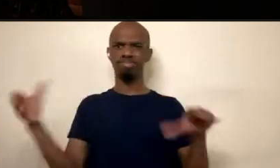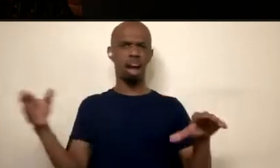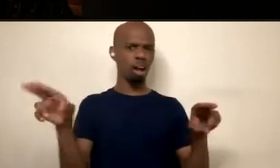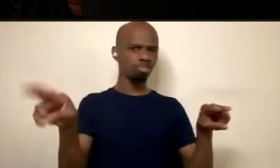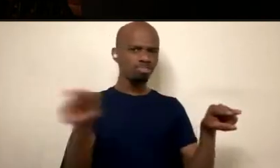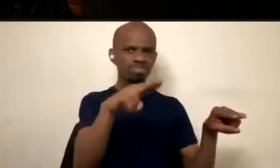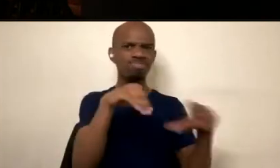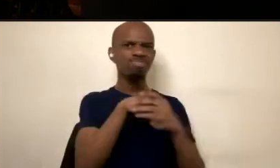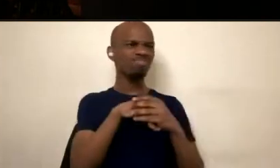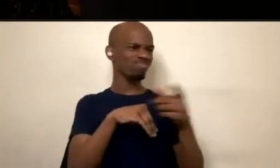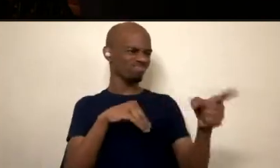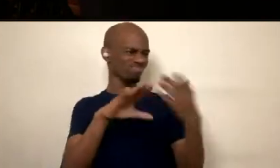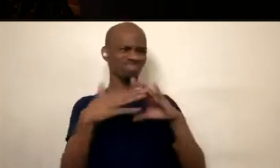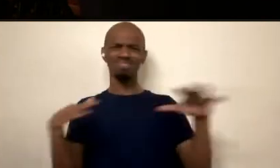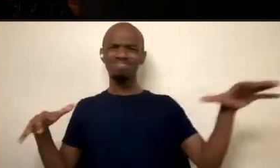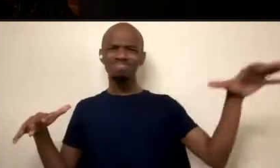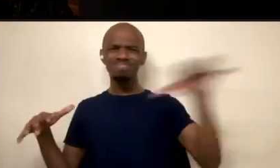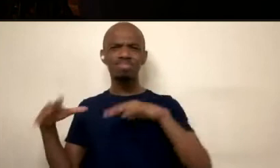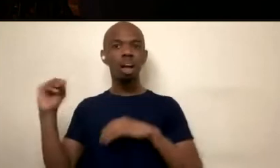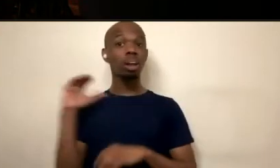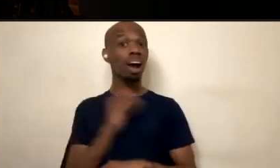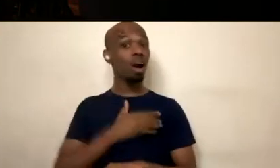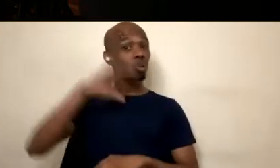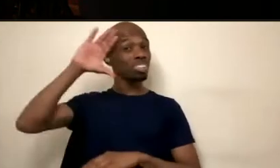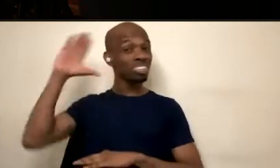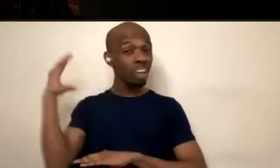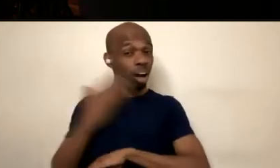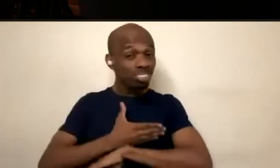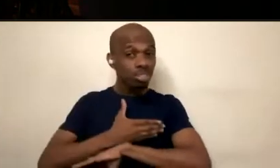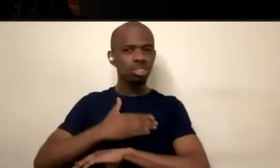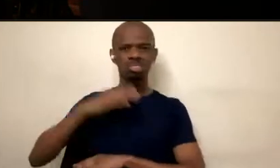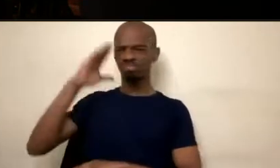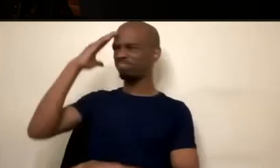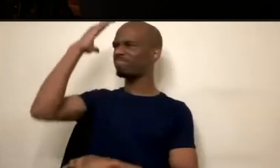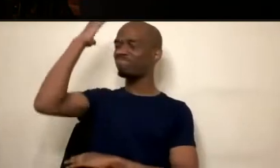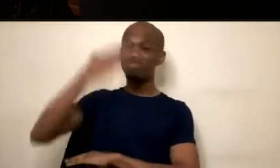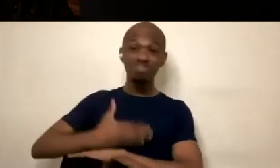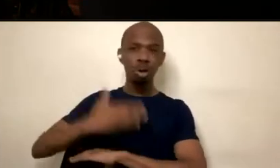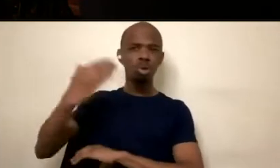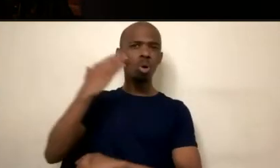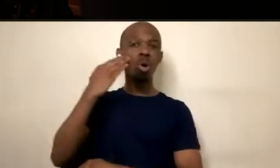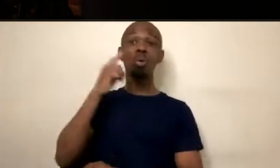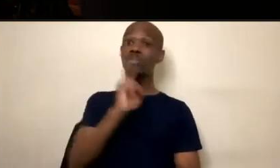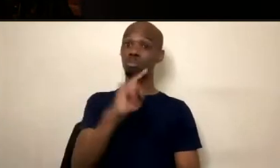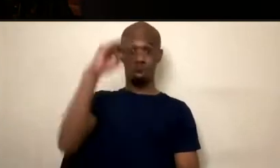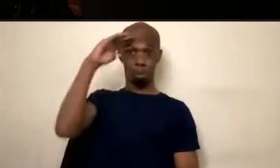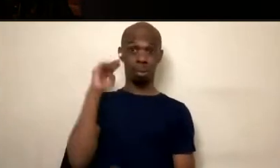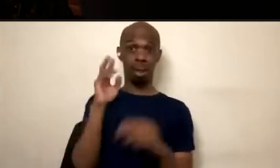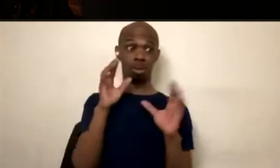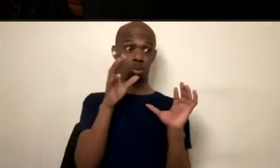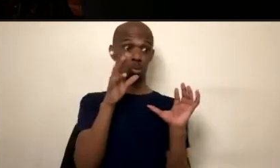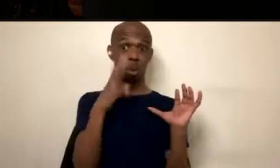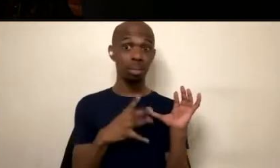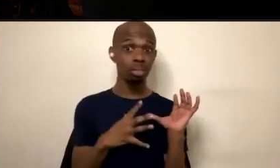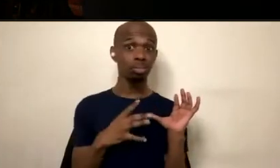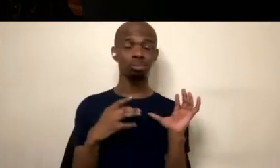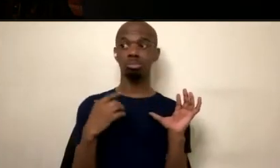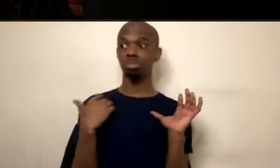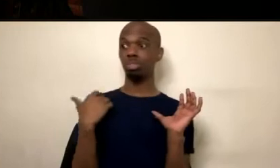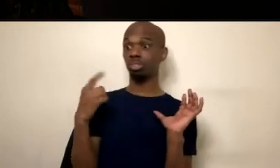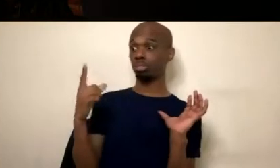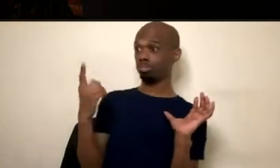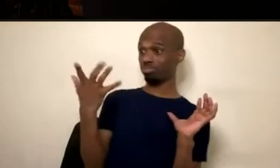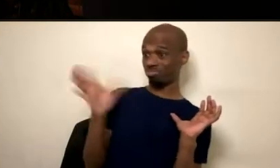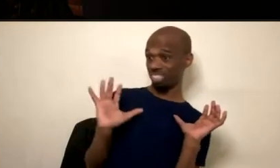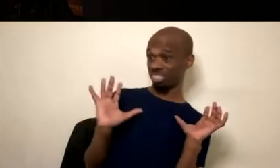our sons, and when you're a black mother, and it's like, you know, you don't get no recourse half the time. You know, they kill my baby.